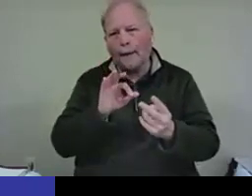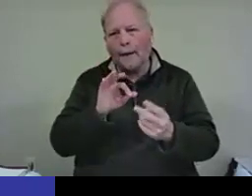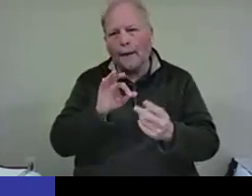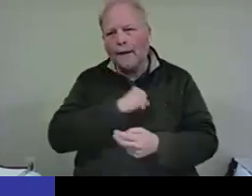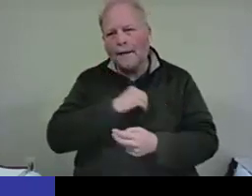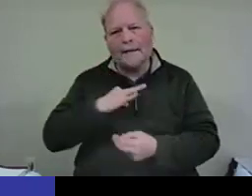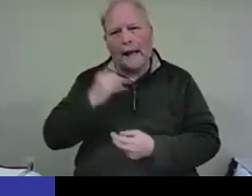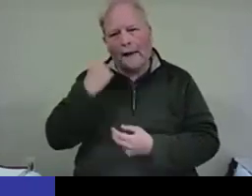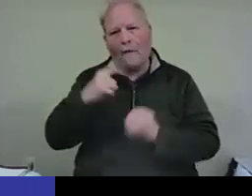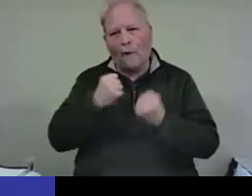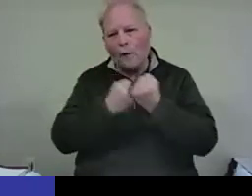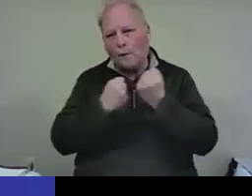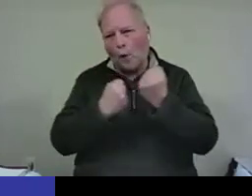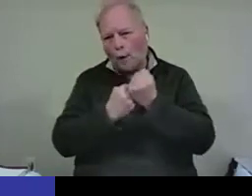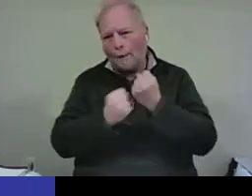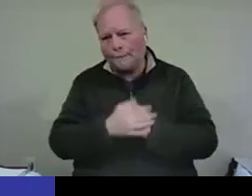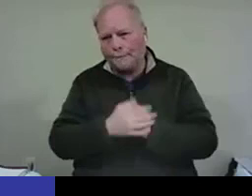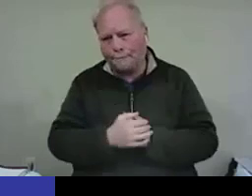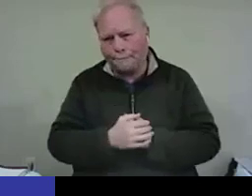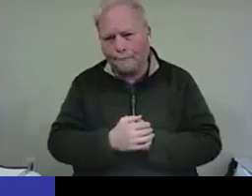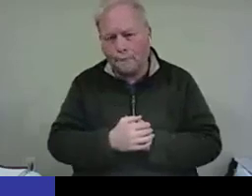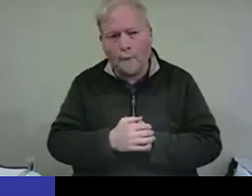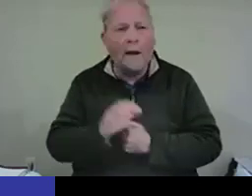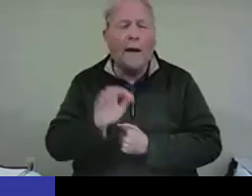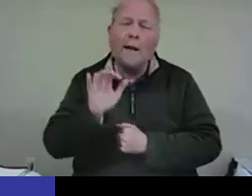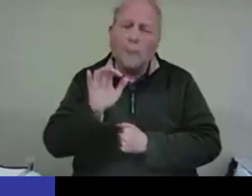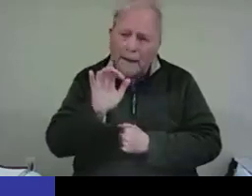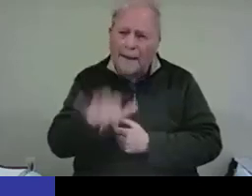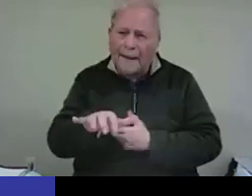couple other things. This is, again, a trauma-sensitive practice.